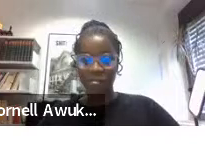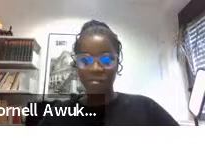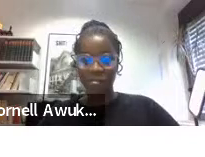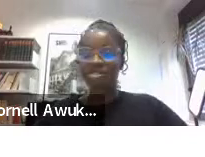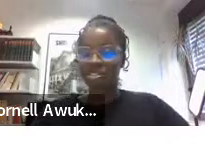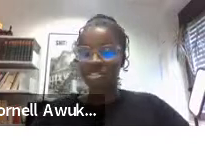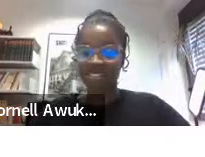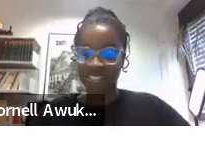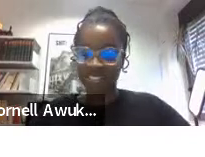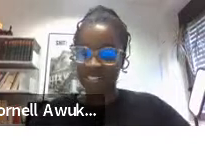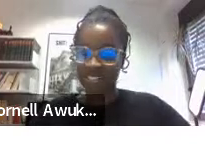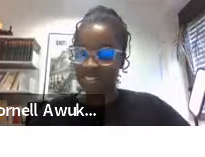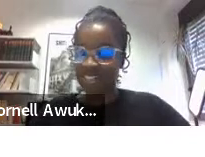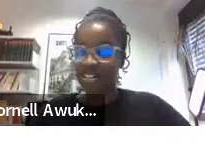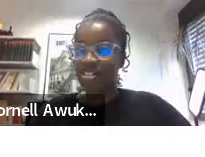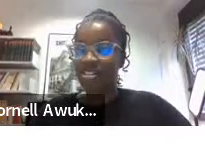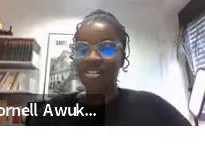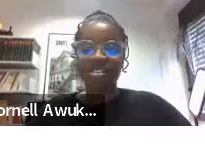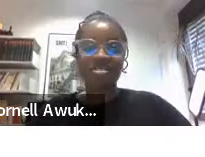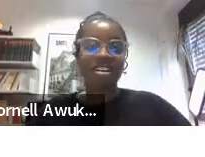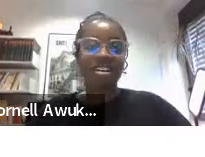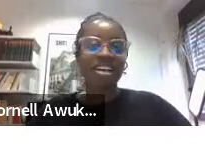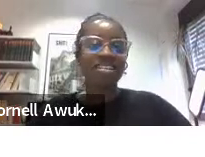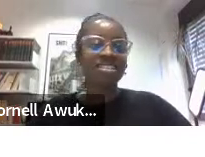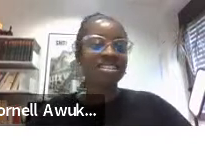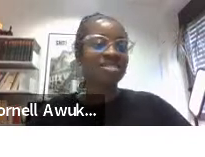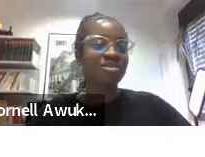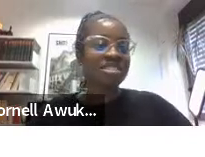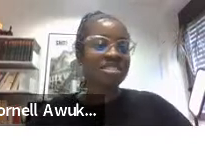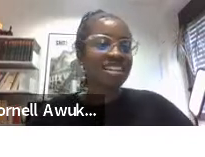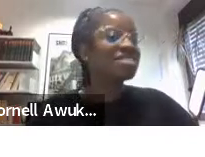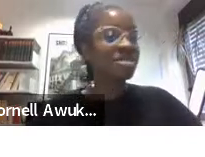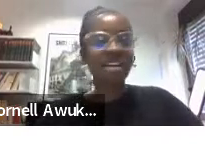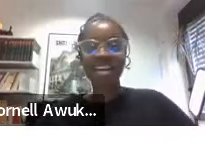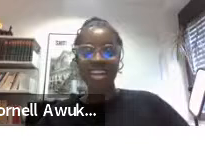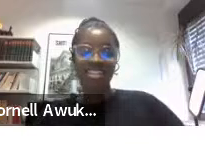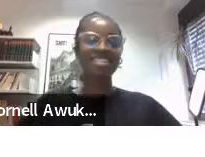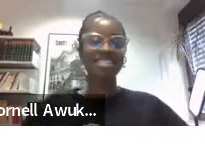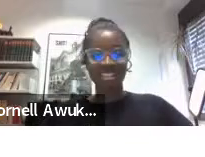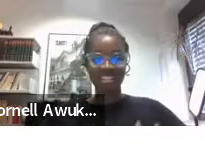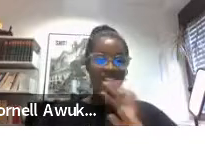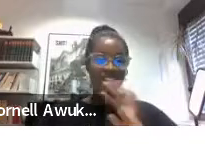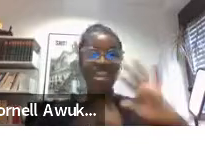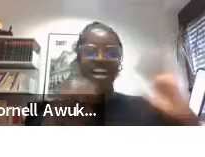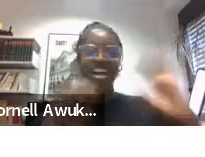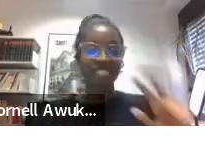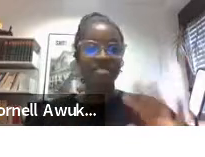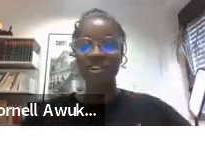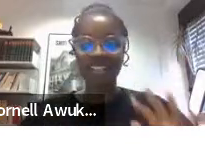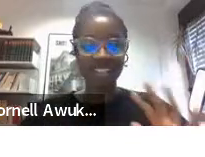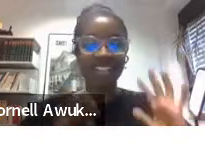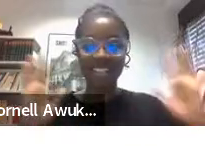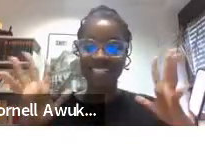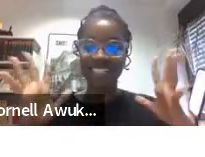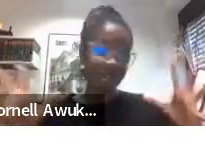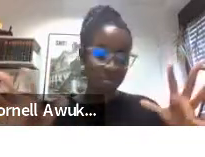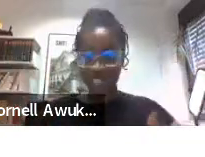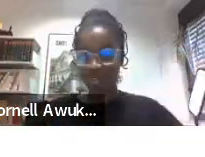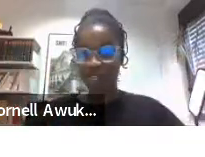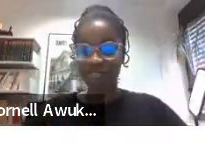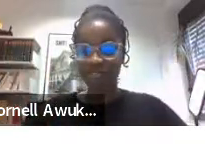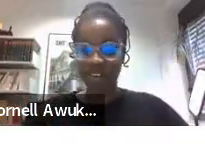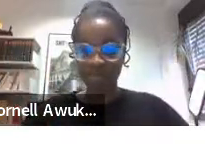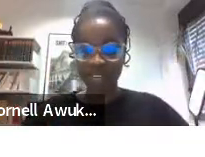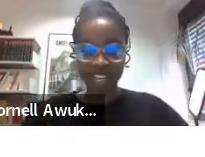Okay, good. All right, this was so I can now I have a very clear